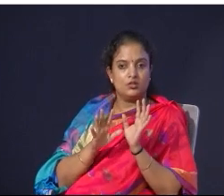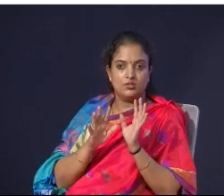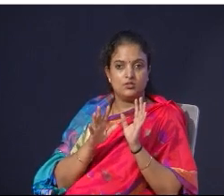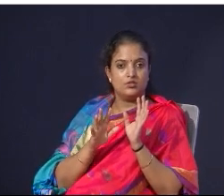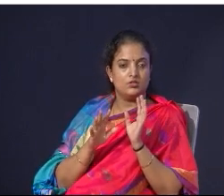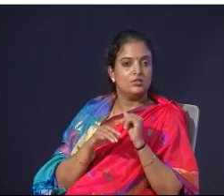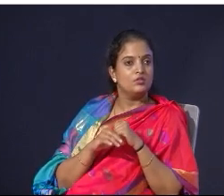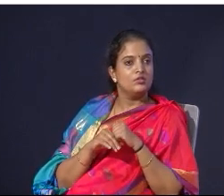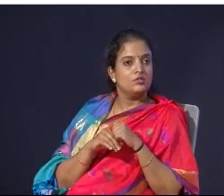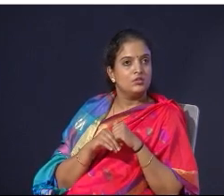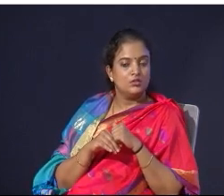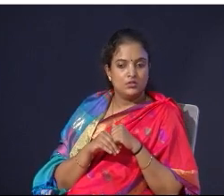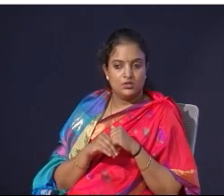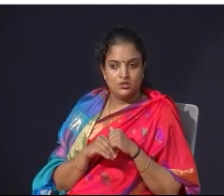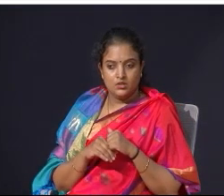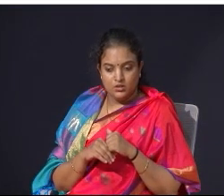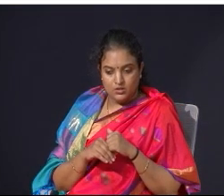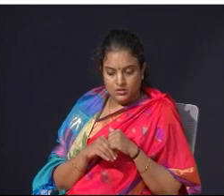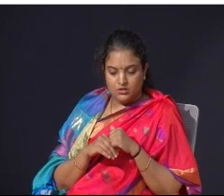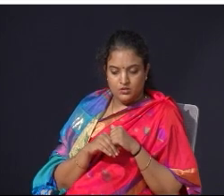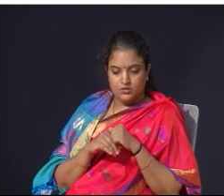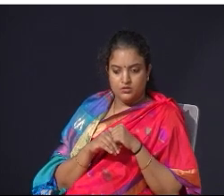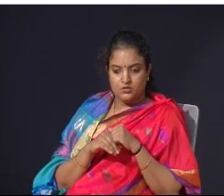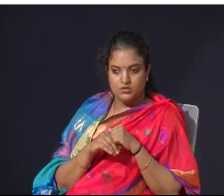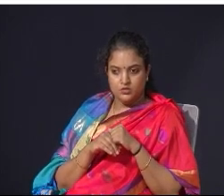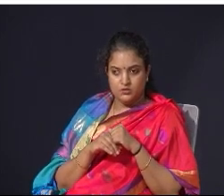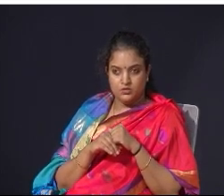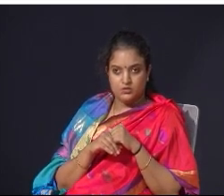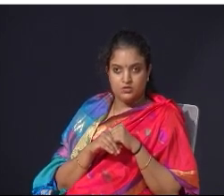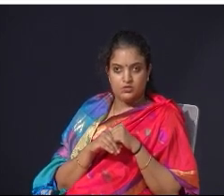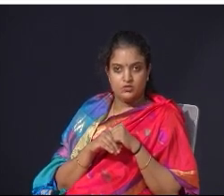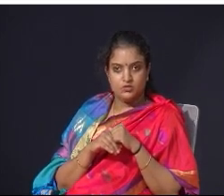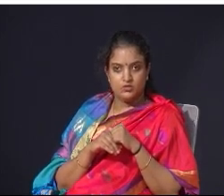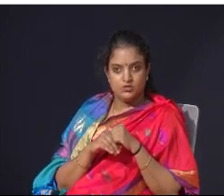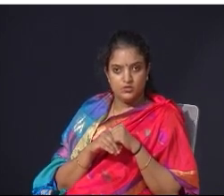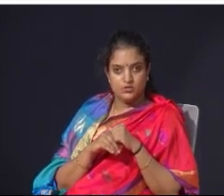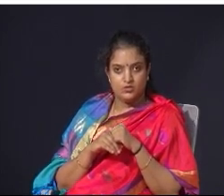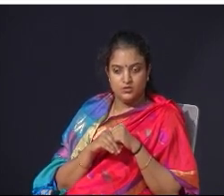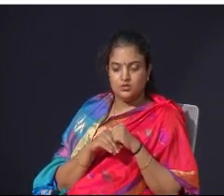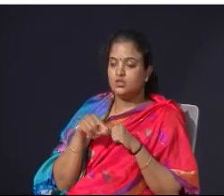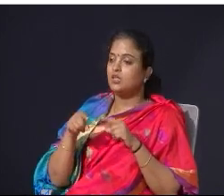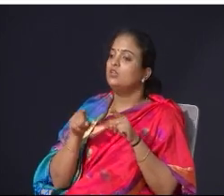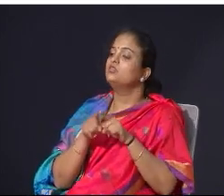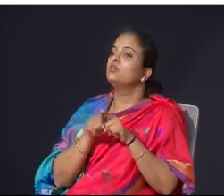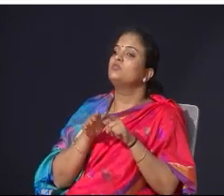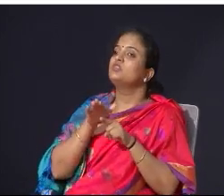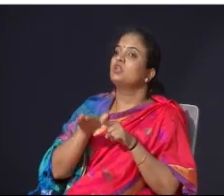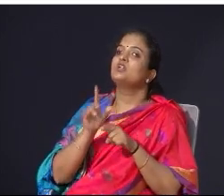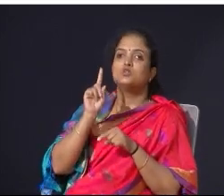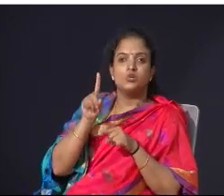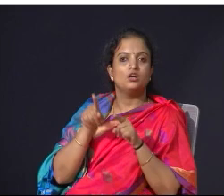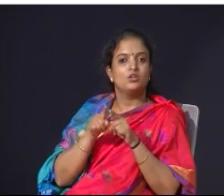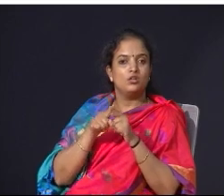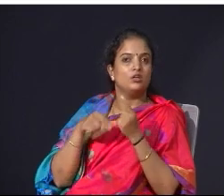is developed. So if I'm assessing a child and he's in the stage 1, then I start from stage 1. If I find the child